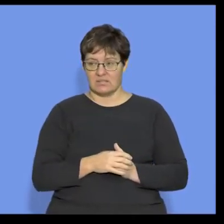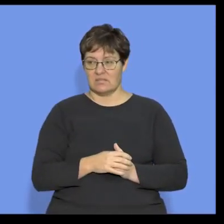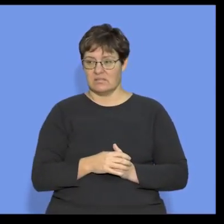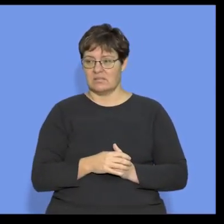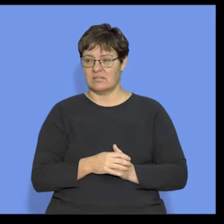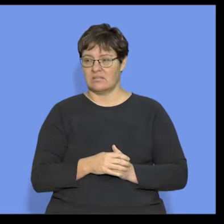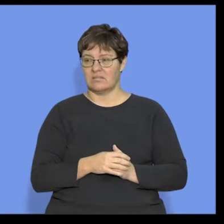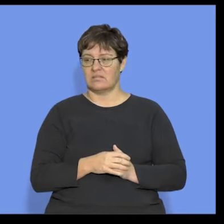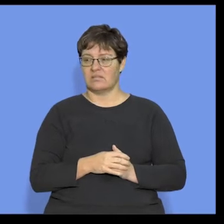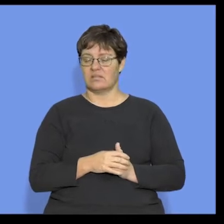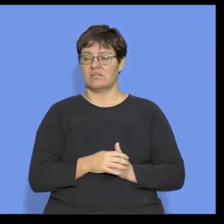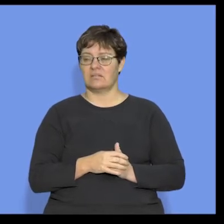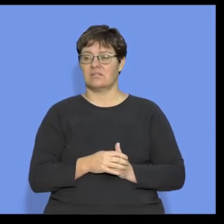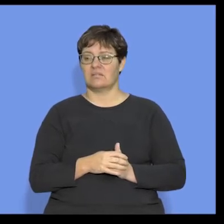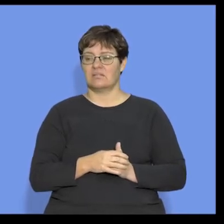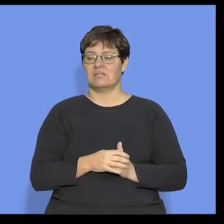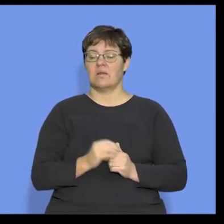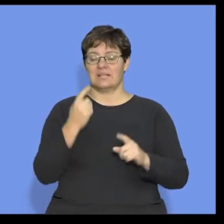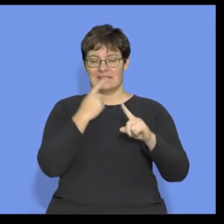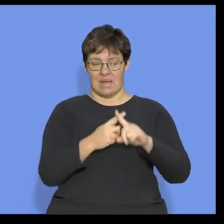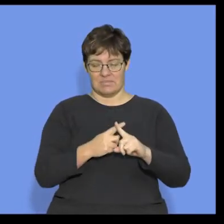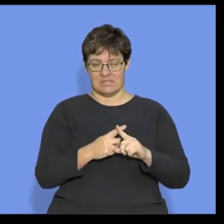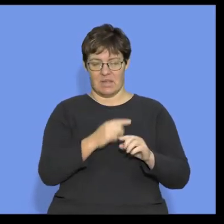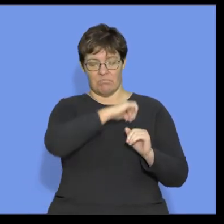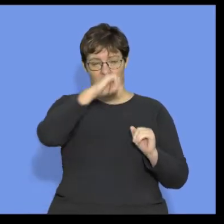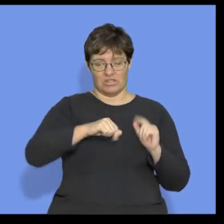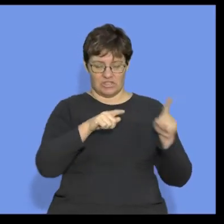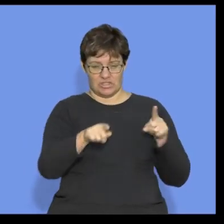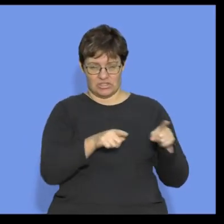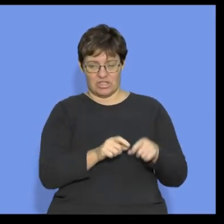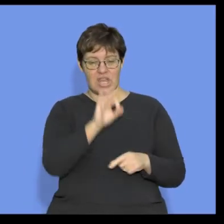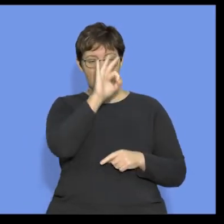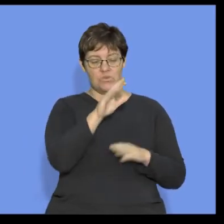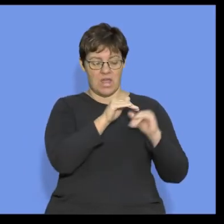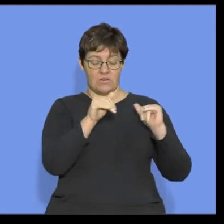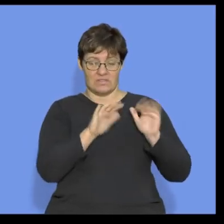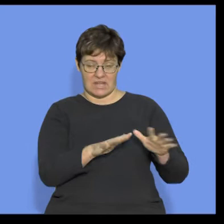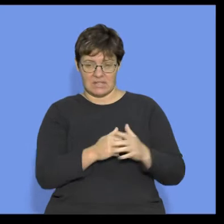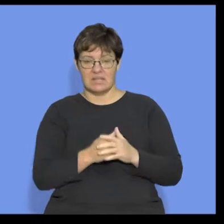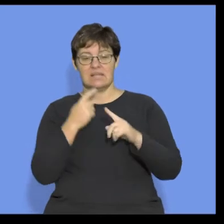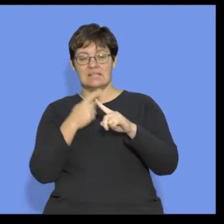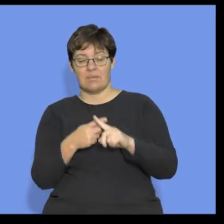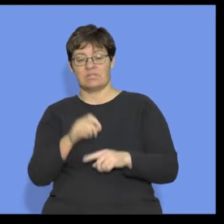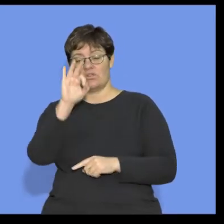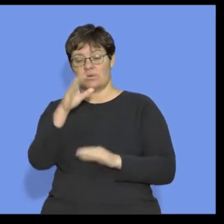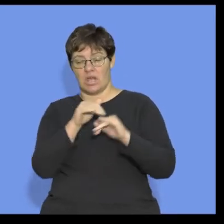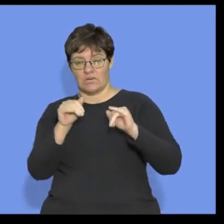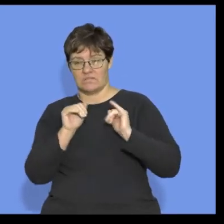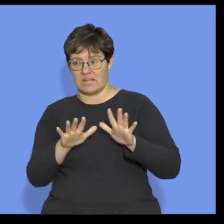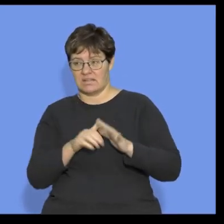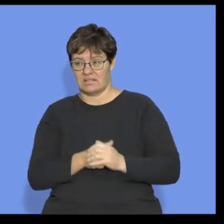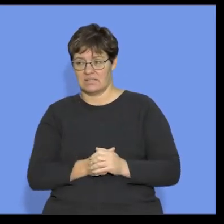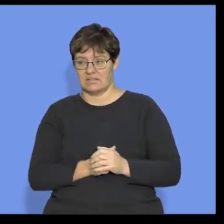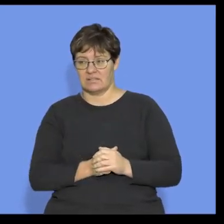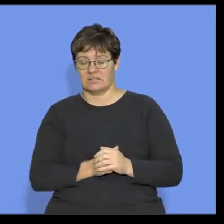get the probability of red being red. We have to multiply the branches. 3 out of 10 multiplied